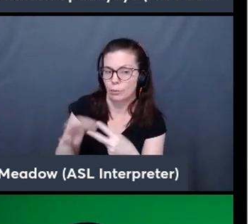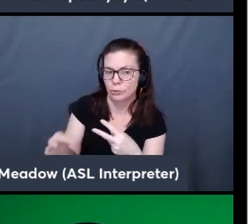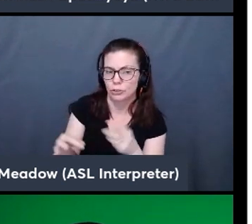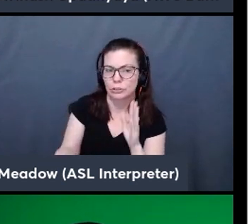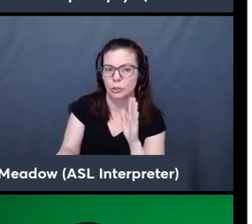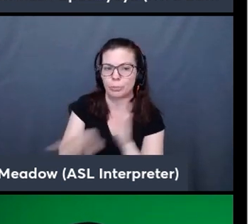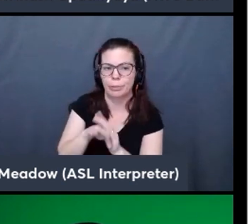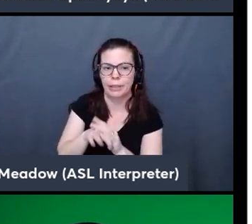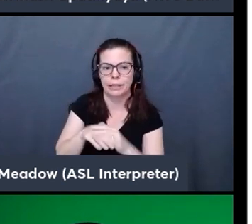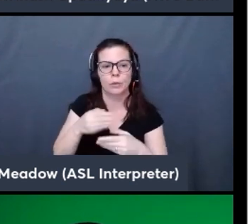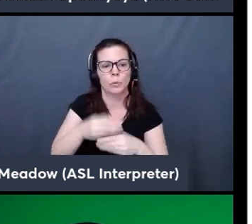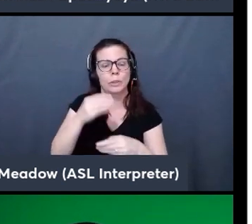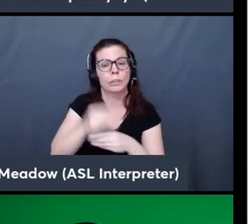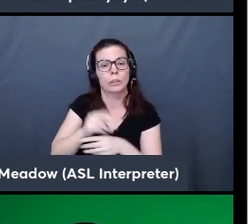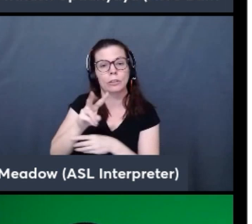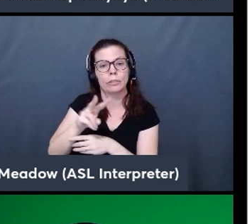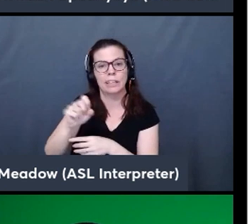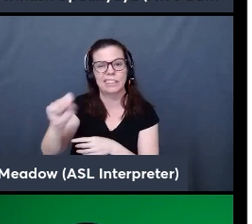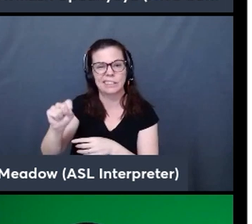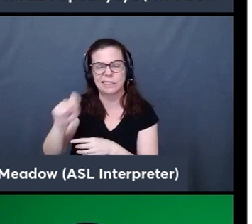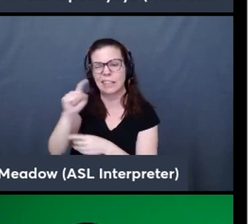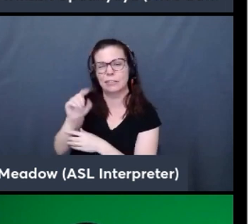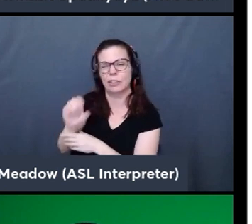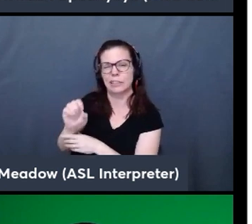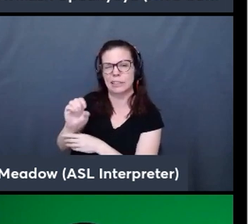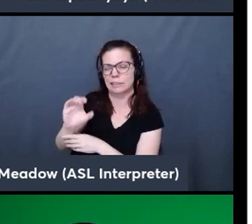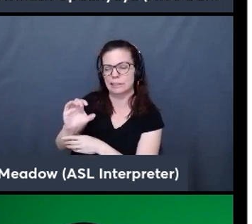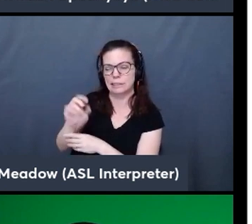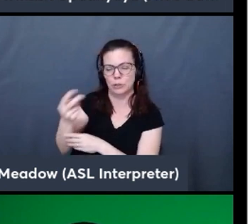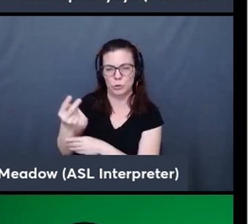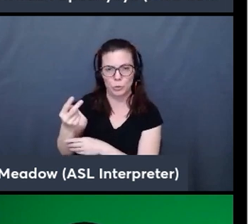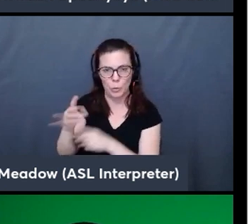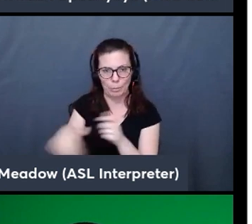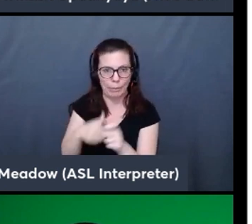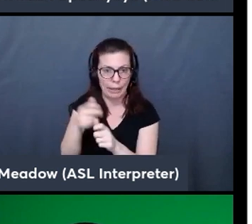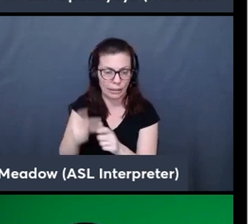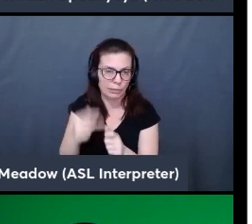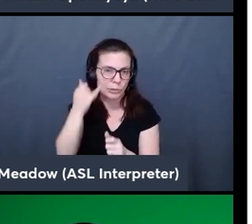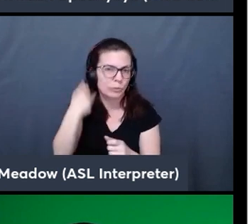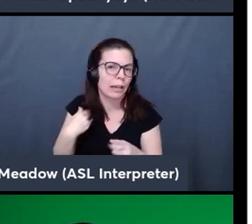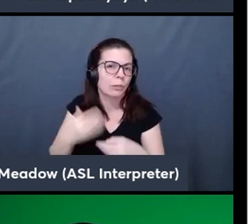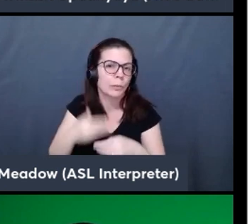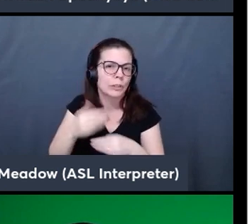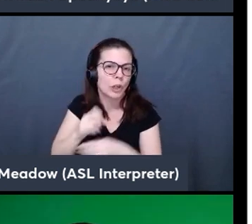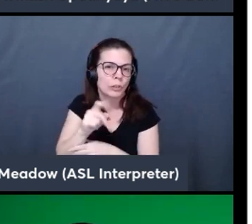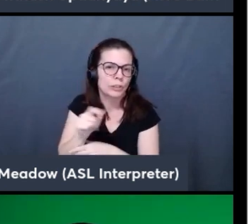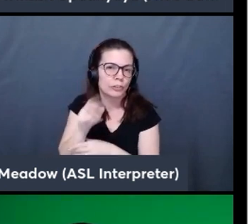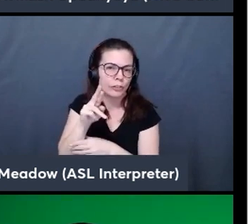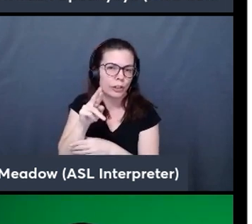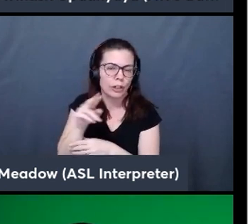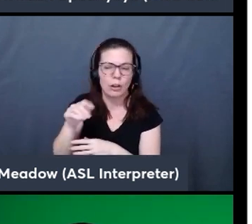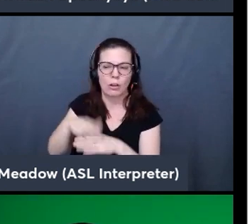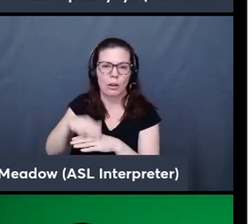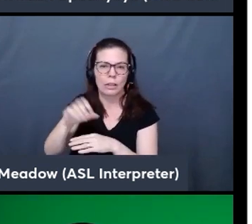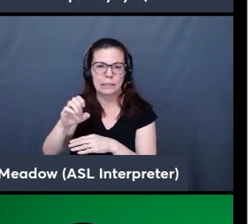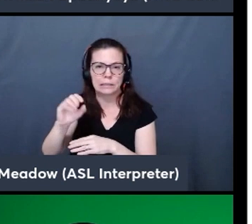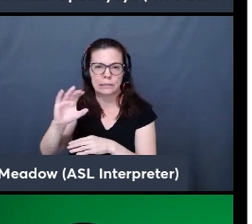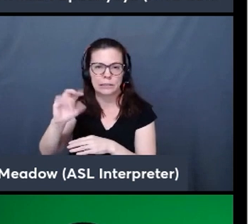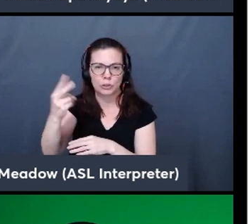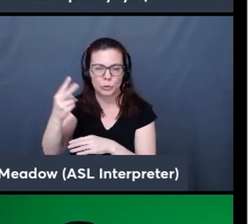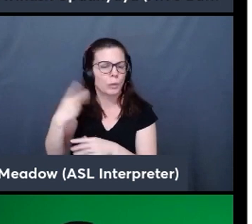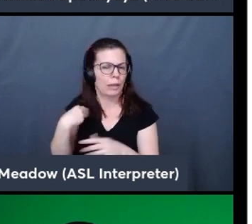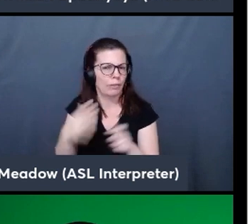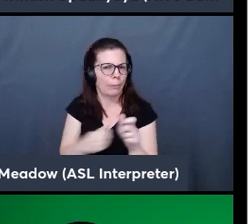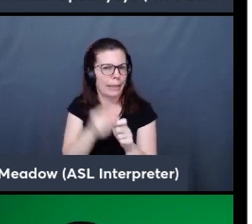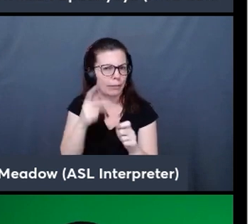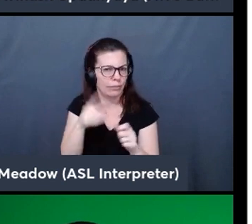Windows VSS. This is for EC2 backups. Like if you have Windows Server running on EC2, we create backups for that also. So